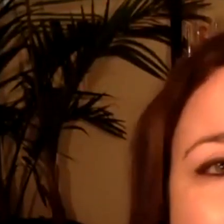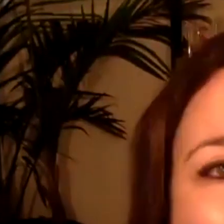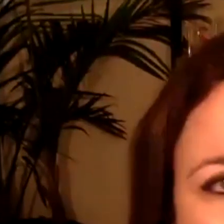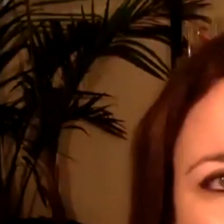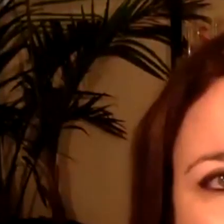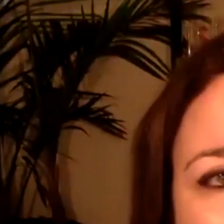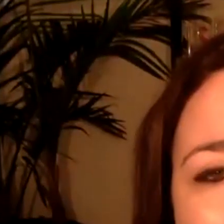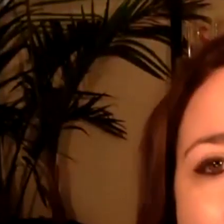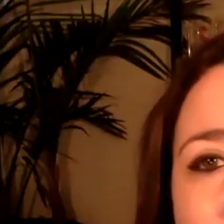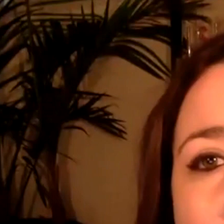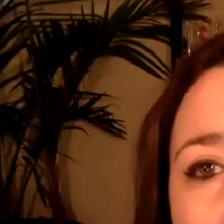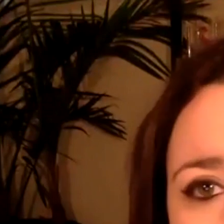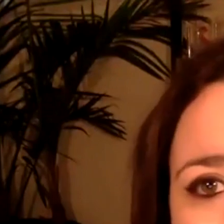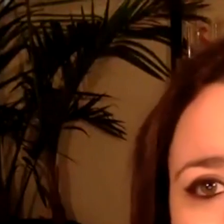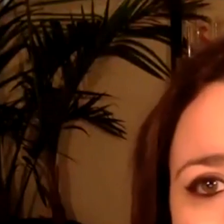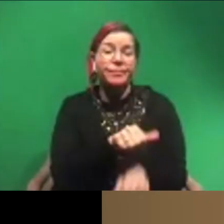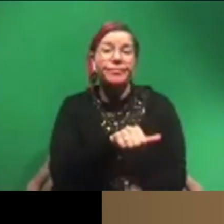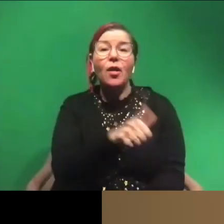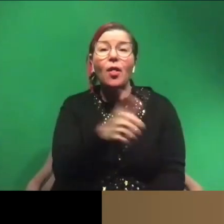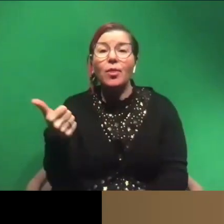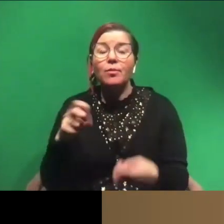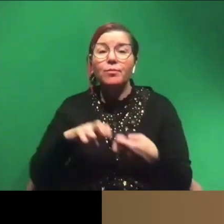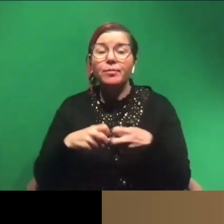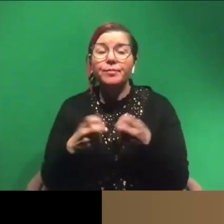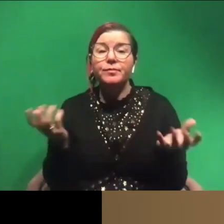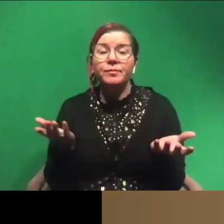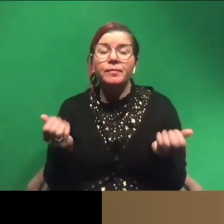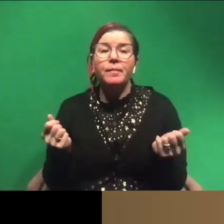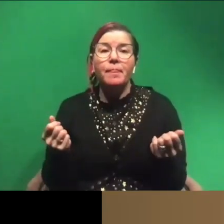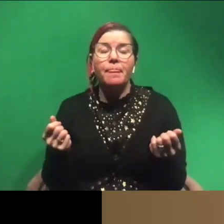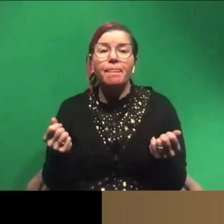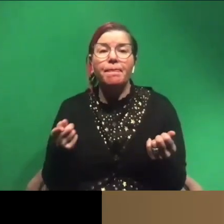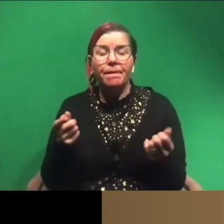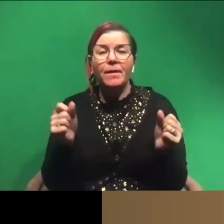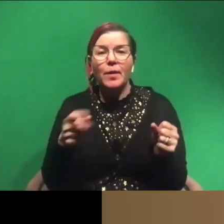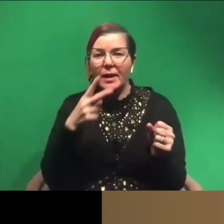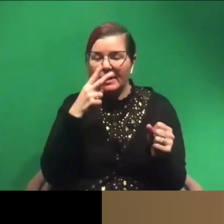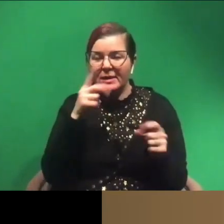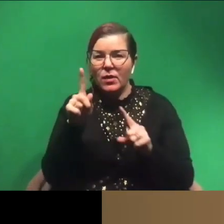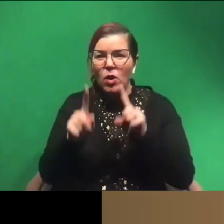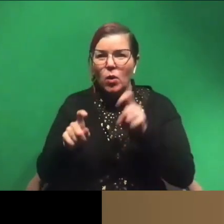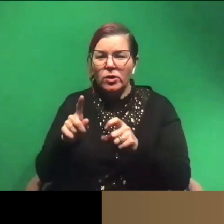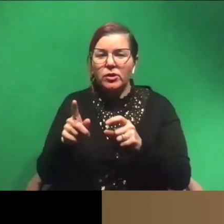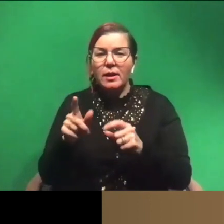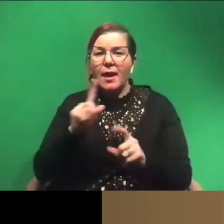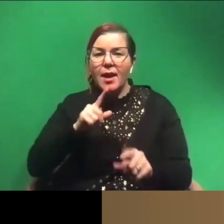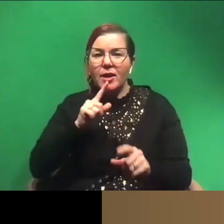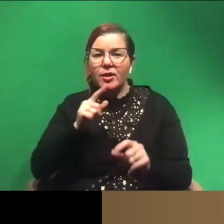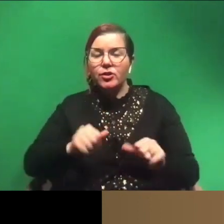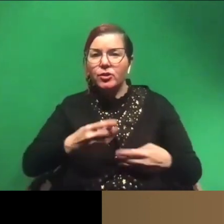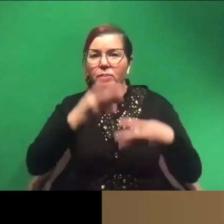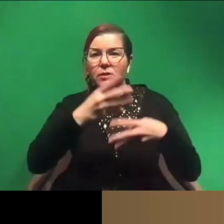our ASL interpreter. And the other problem is that you can see the Q&A even though